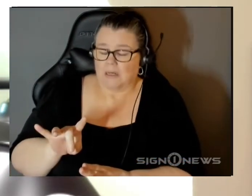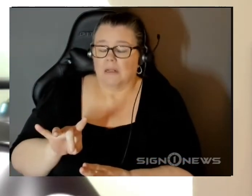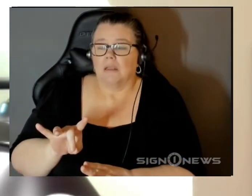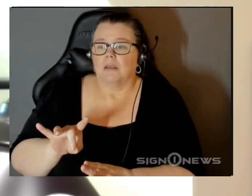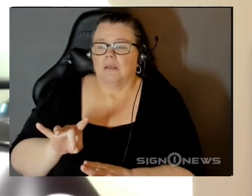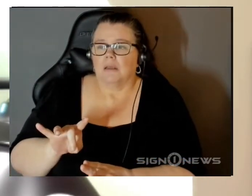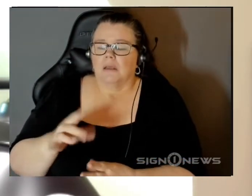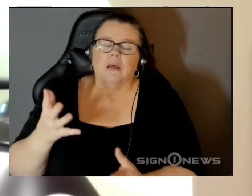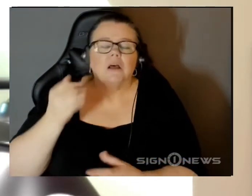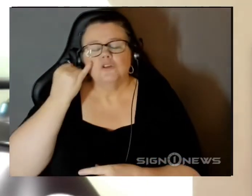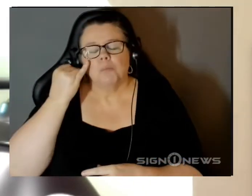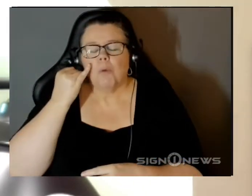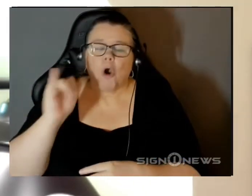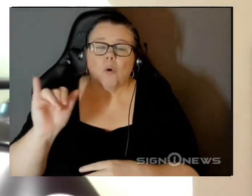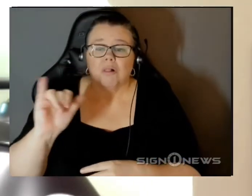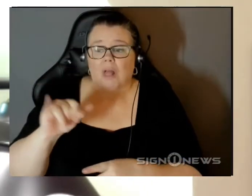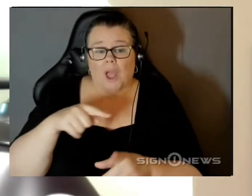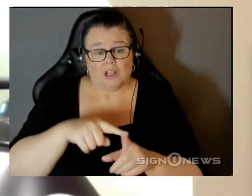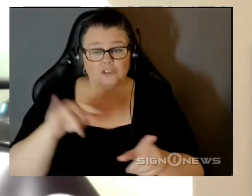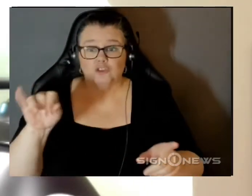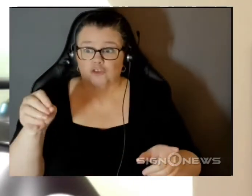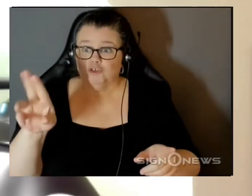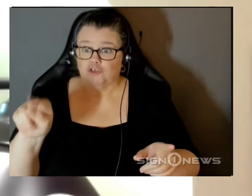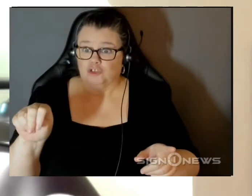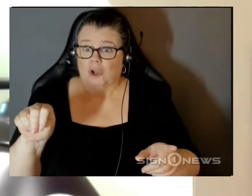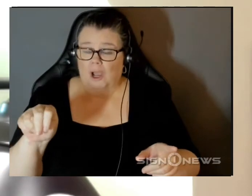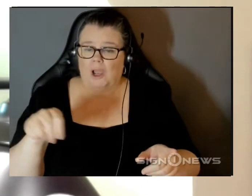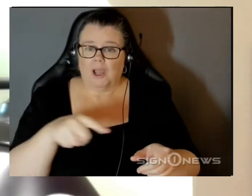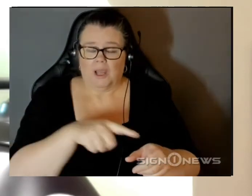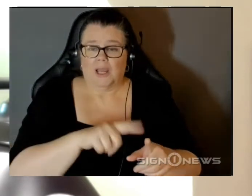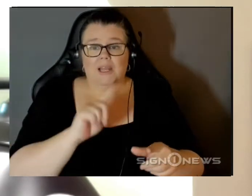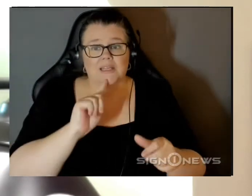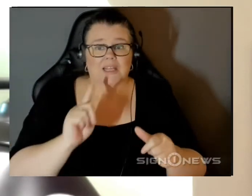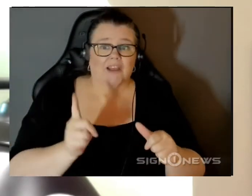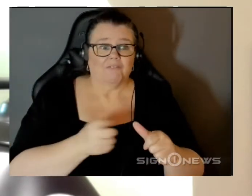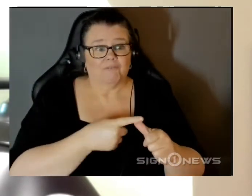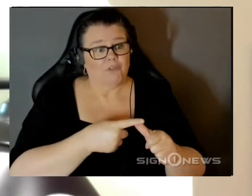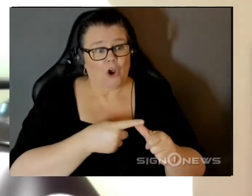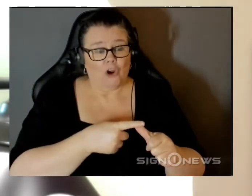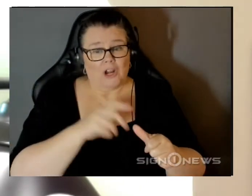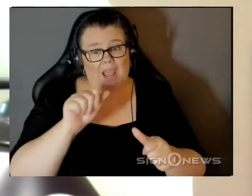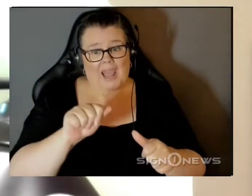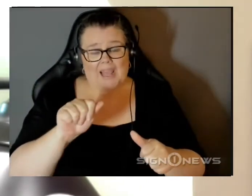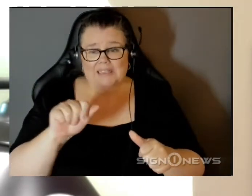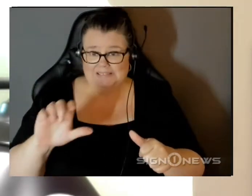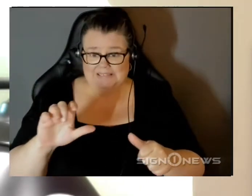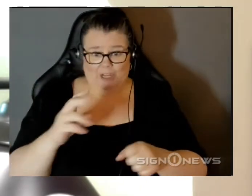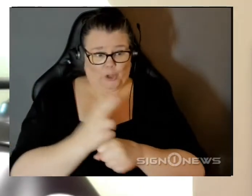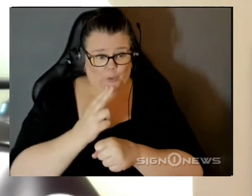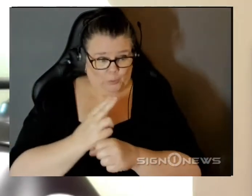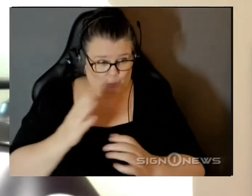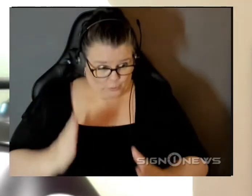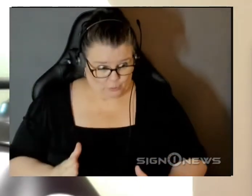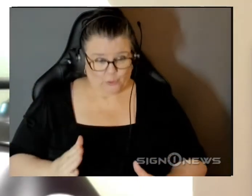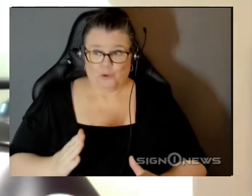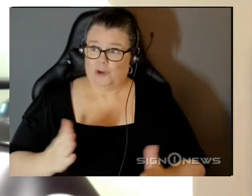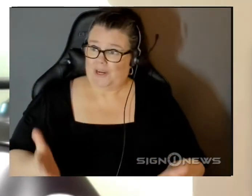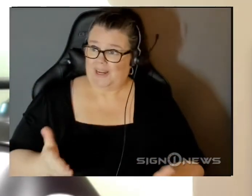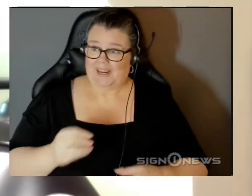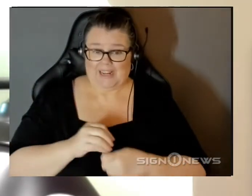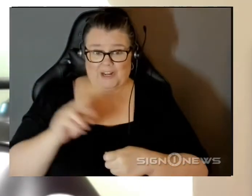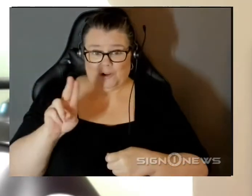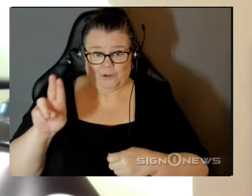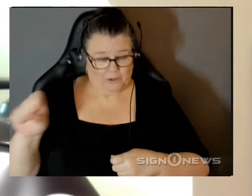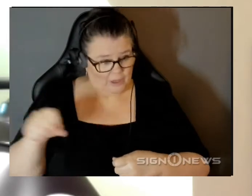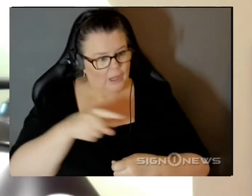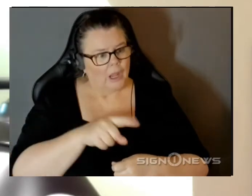mean, John, to our knowledge, is the first AAC user in the United States who has successfully terminated a guardianship.